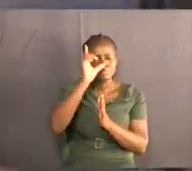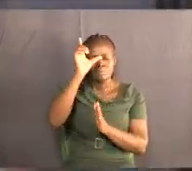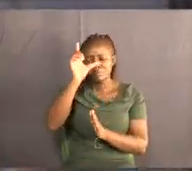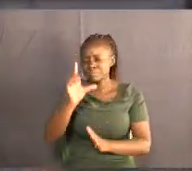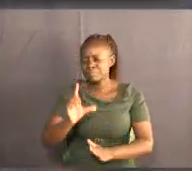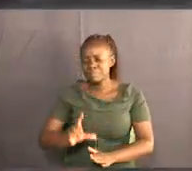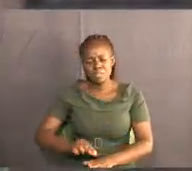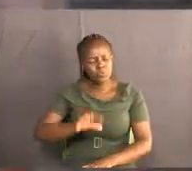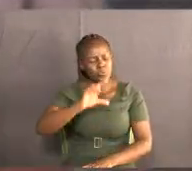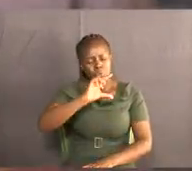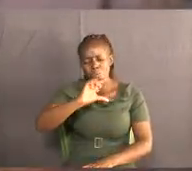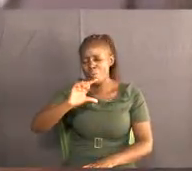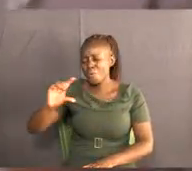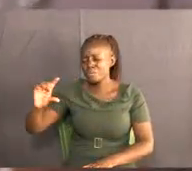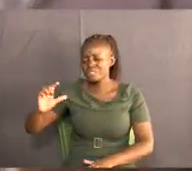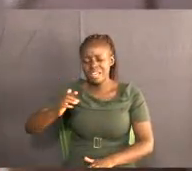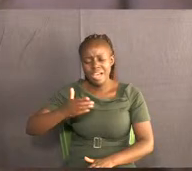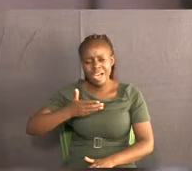msalaba,